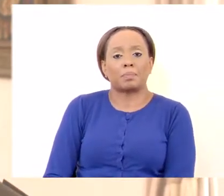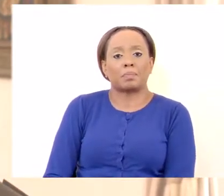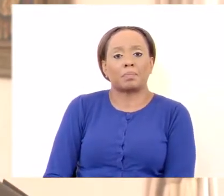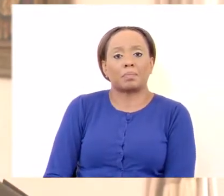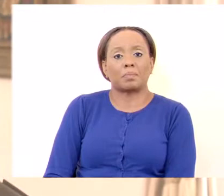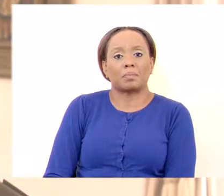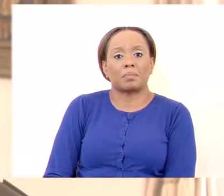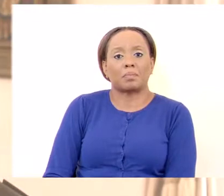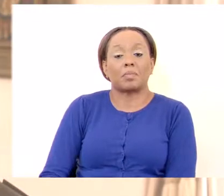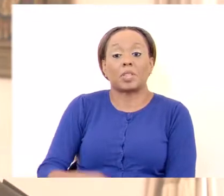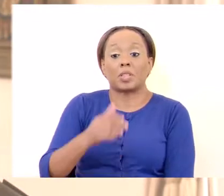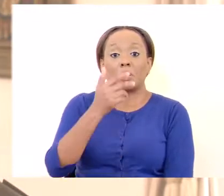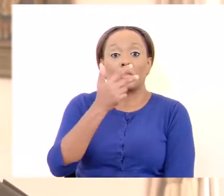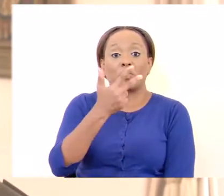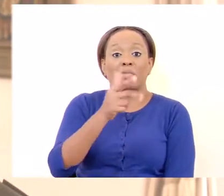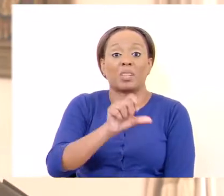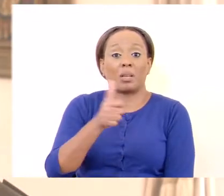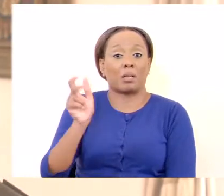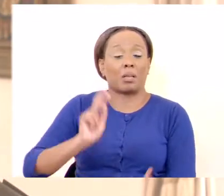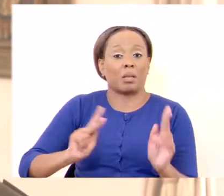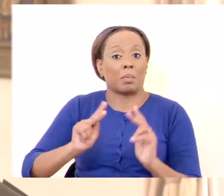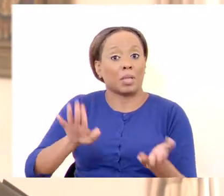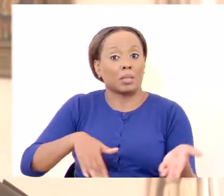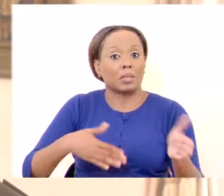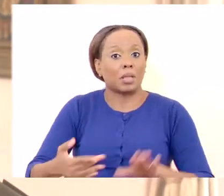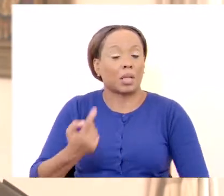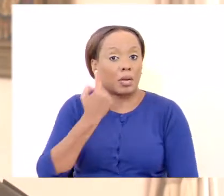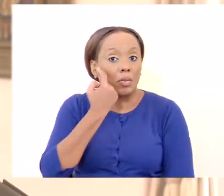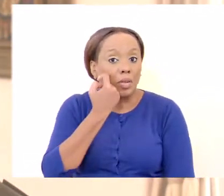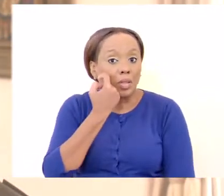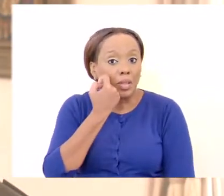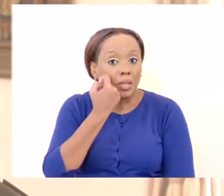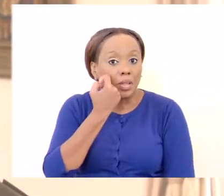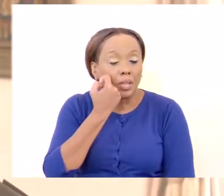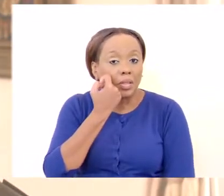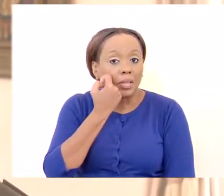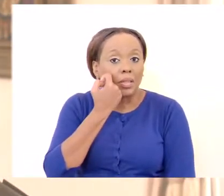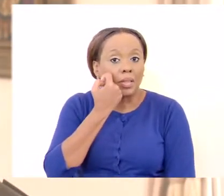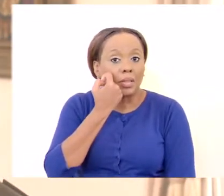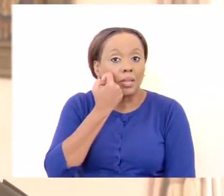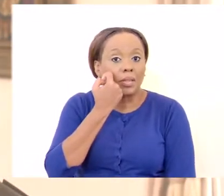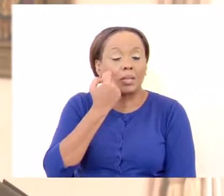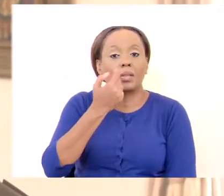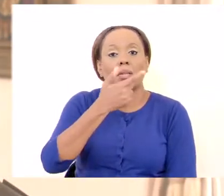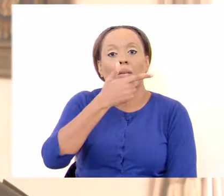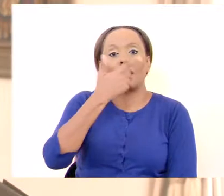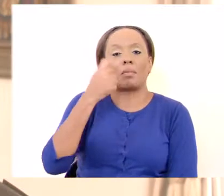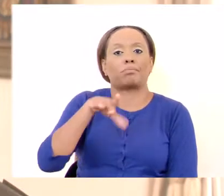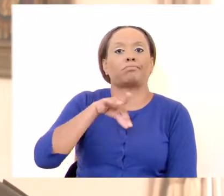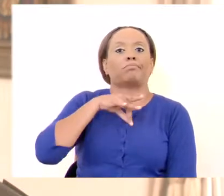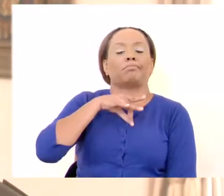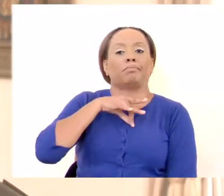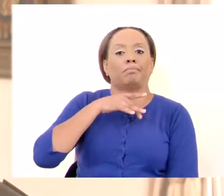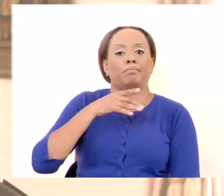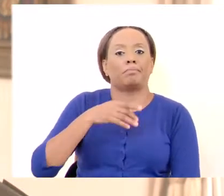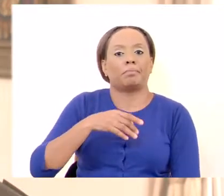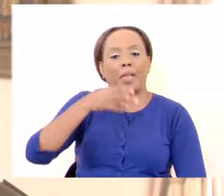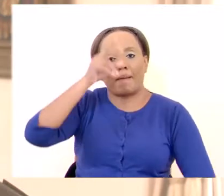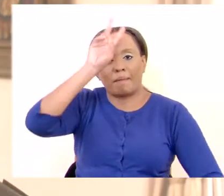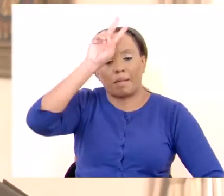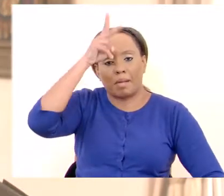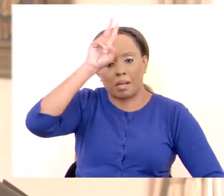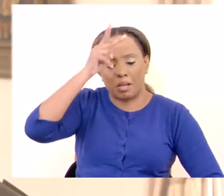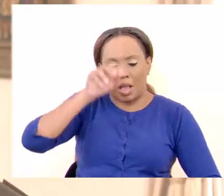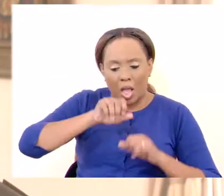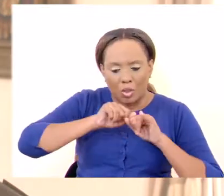most recently identified would be because they acquired the virus, and during that first infection, it spread throughout